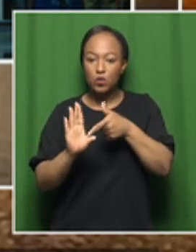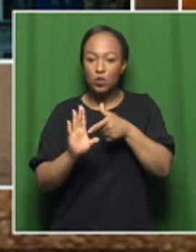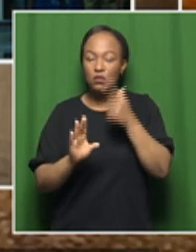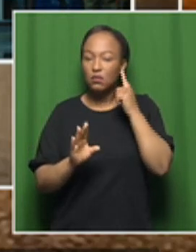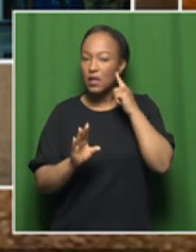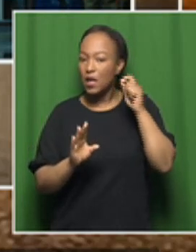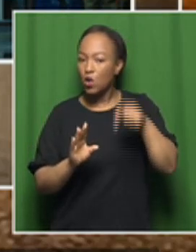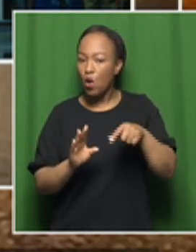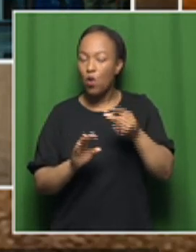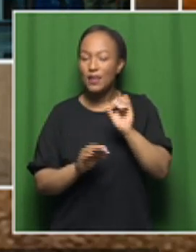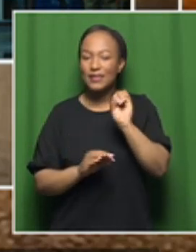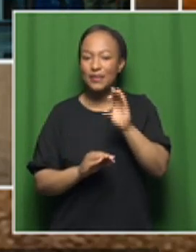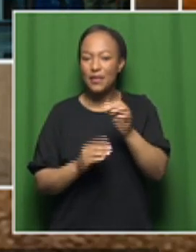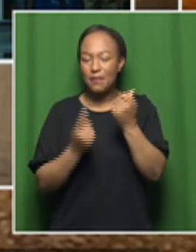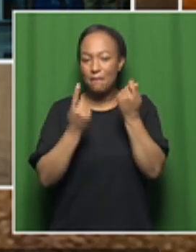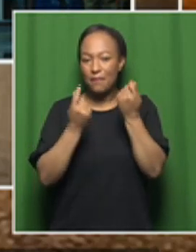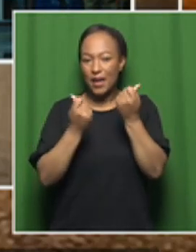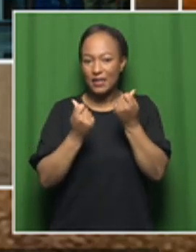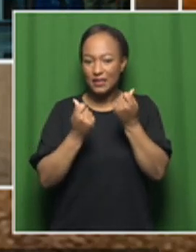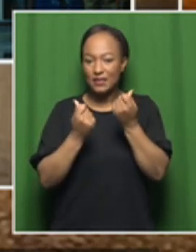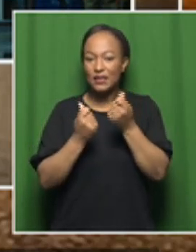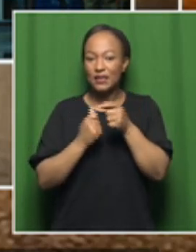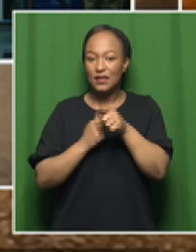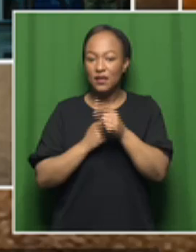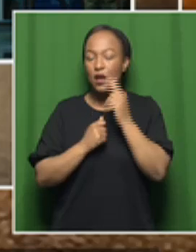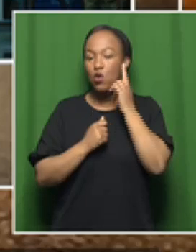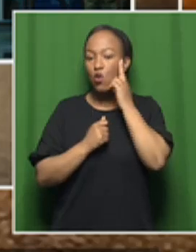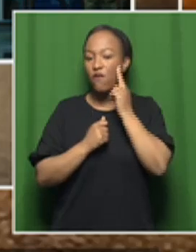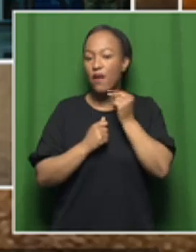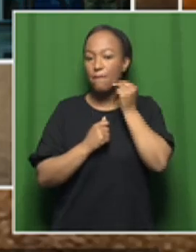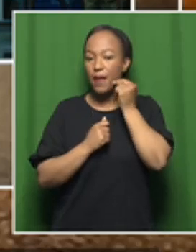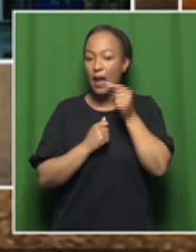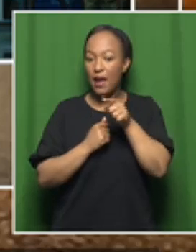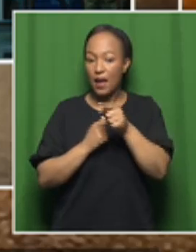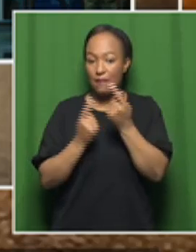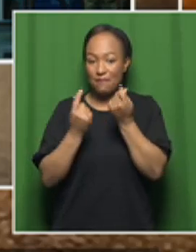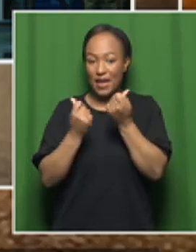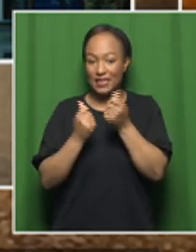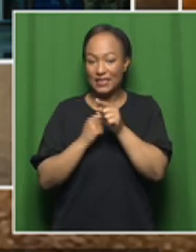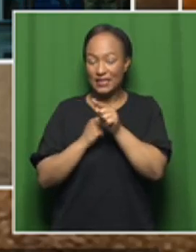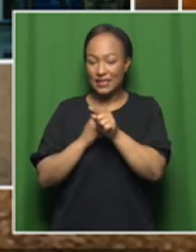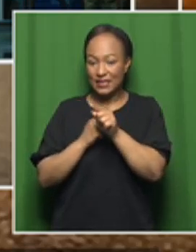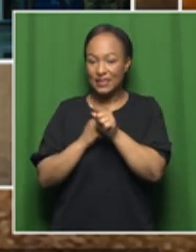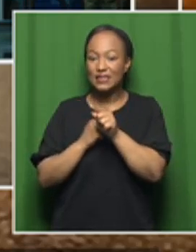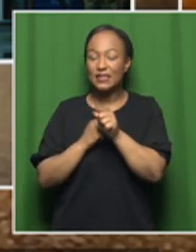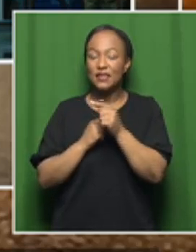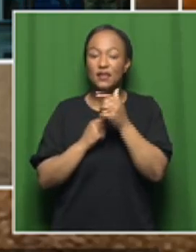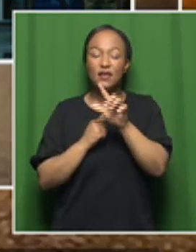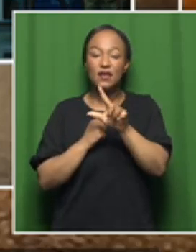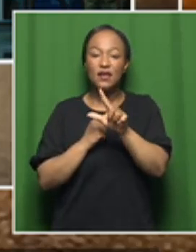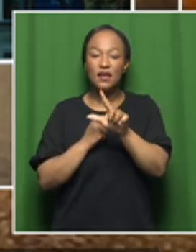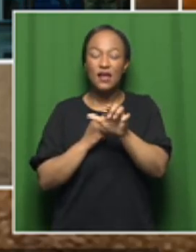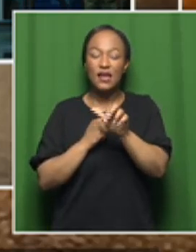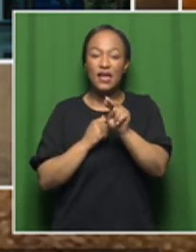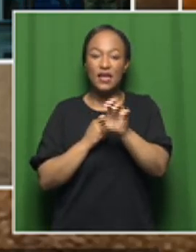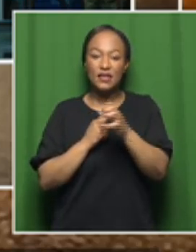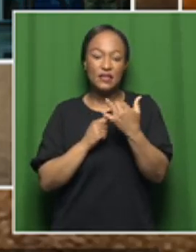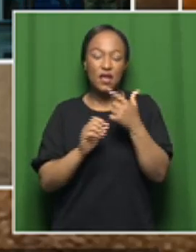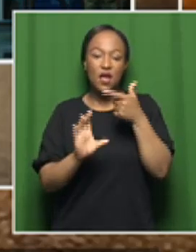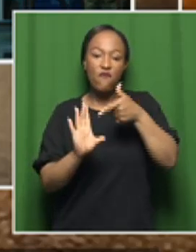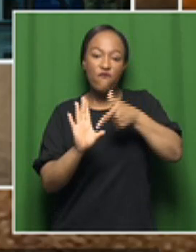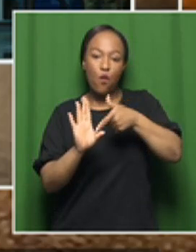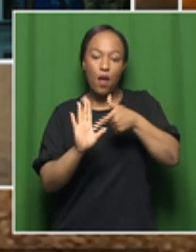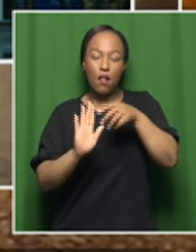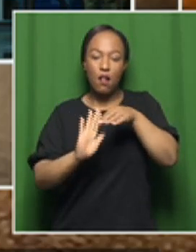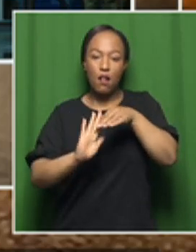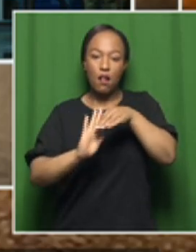there. That should be actually November pricing. So, but that's what you're looking at. Leanne touched on the price of fuel coming down with